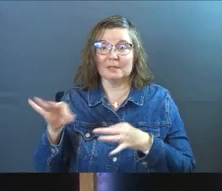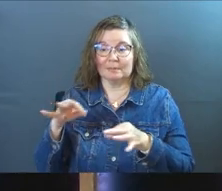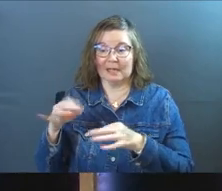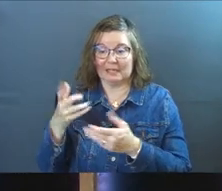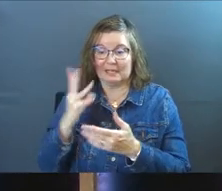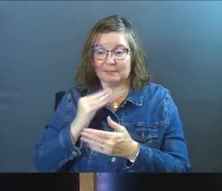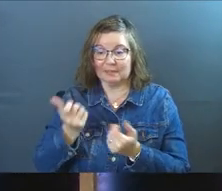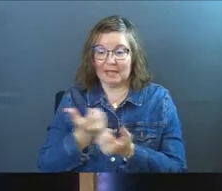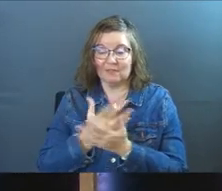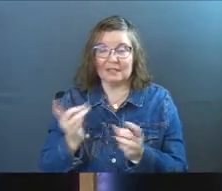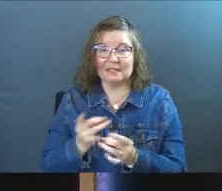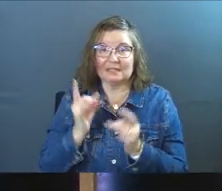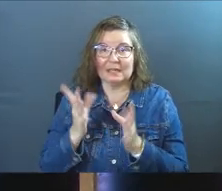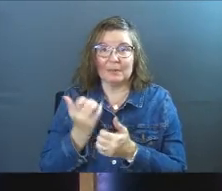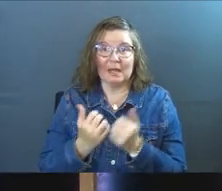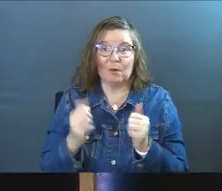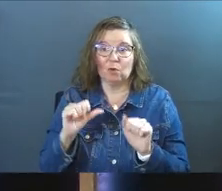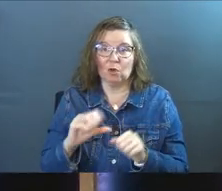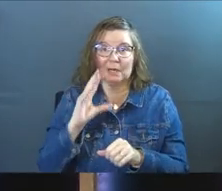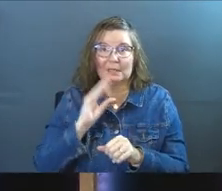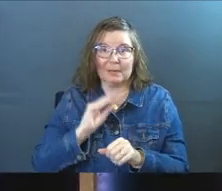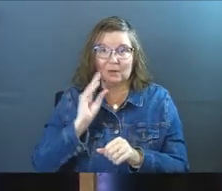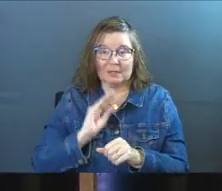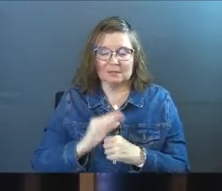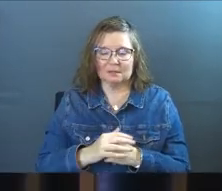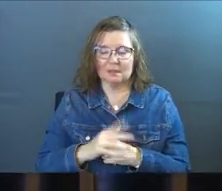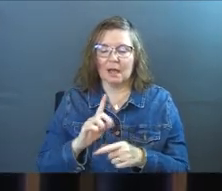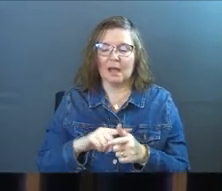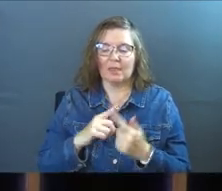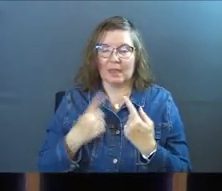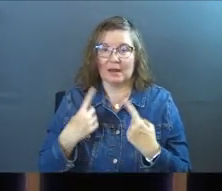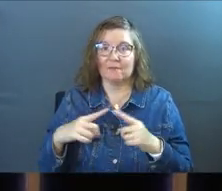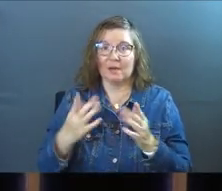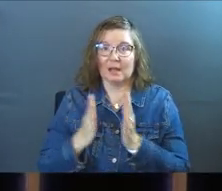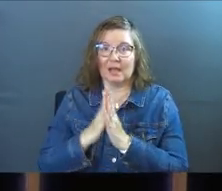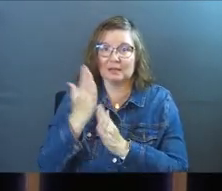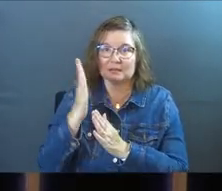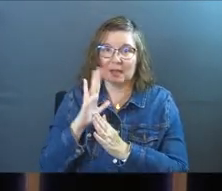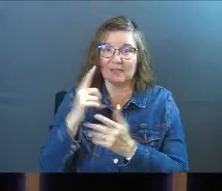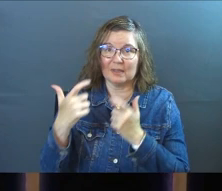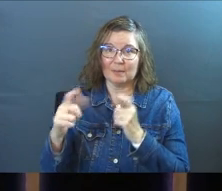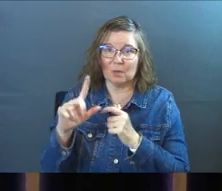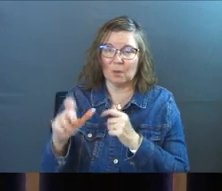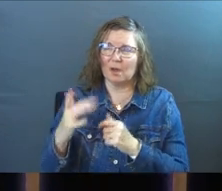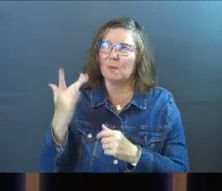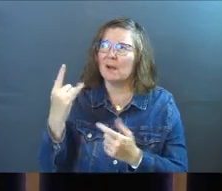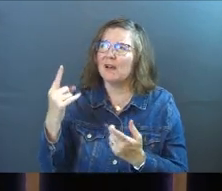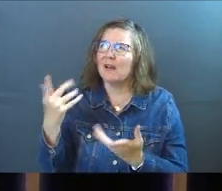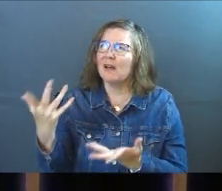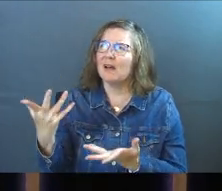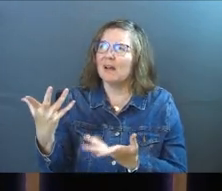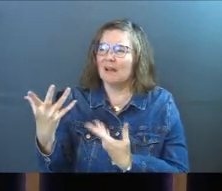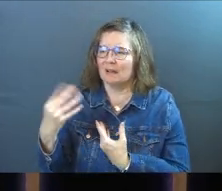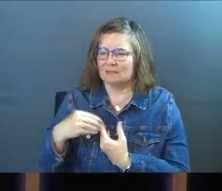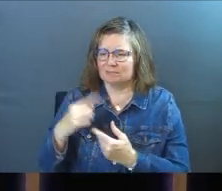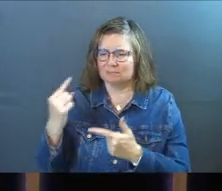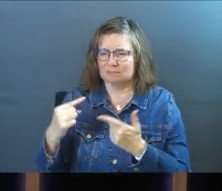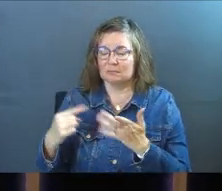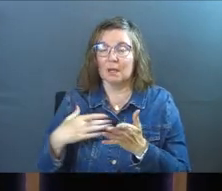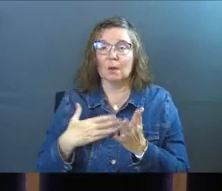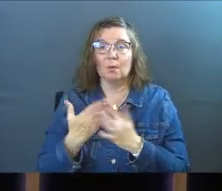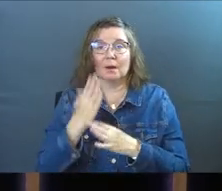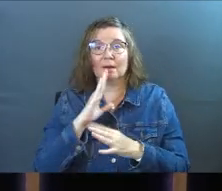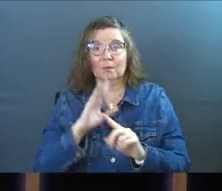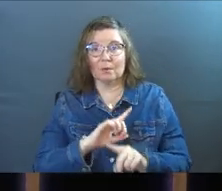through everything terrible that anybody could ever go through. And then he finally asks God the big question, why, partway through. And